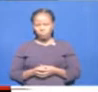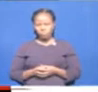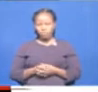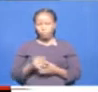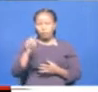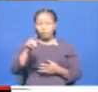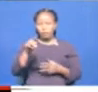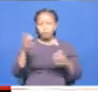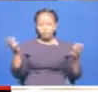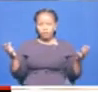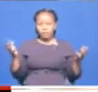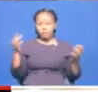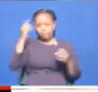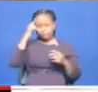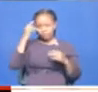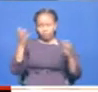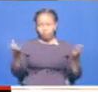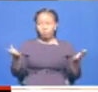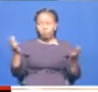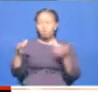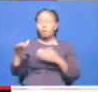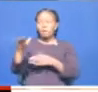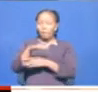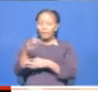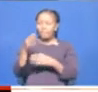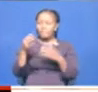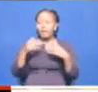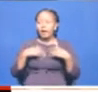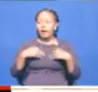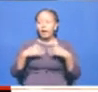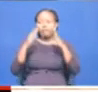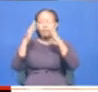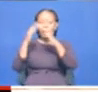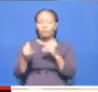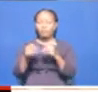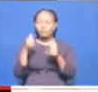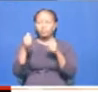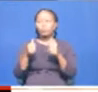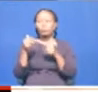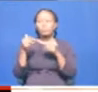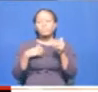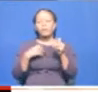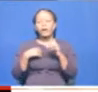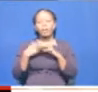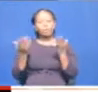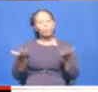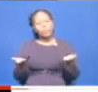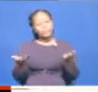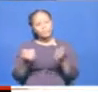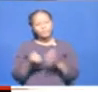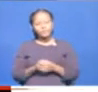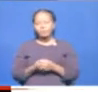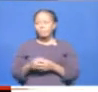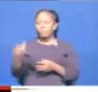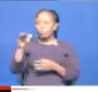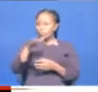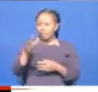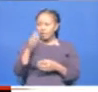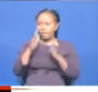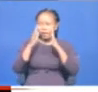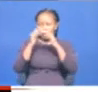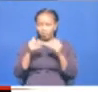us a place with houses. Correct. That has what? A place with houses that has access to your